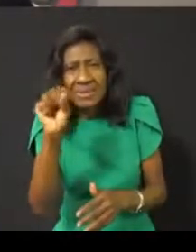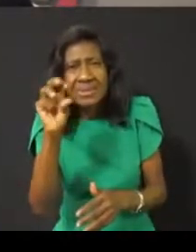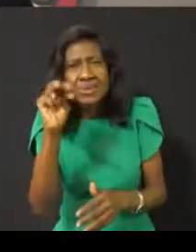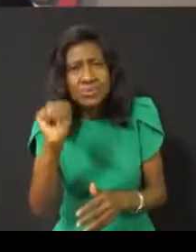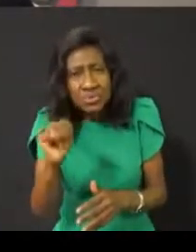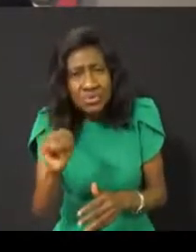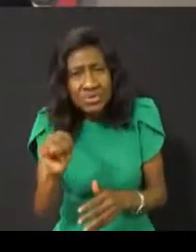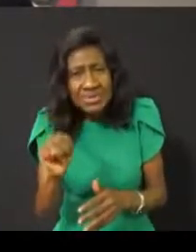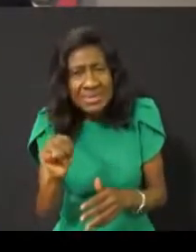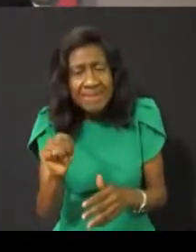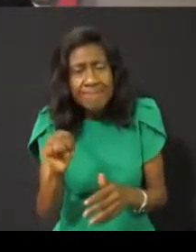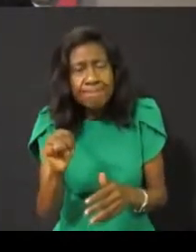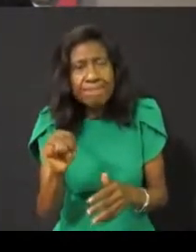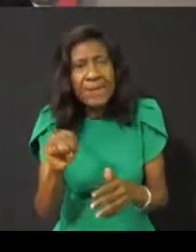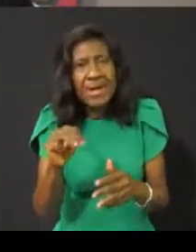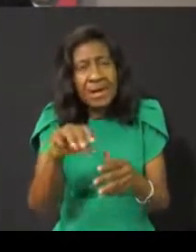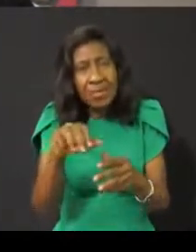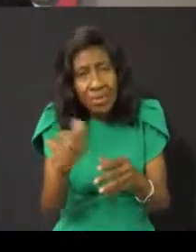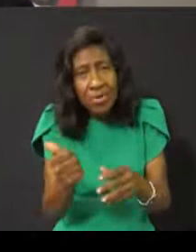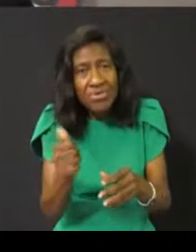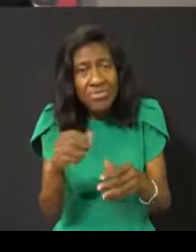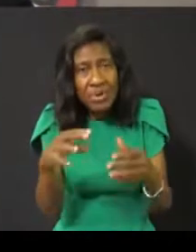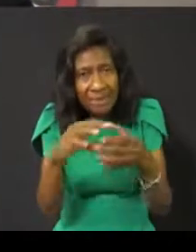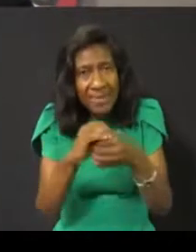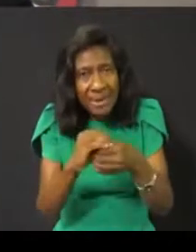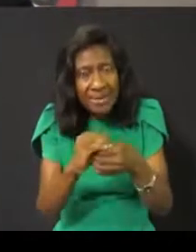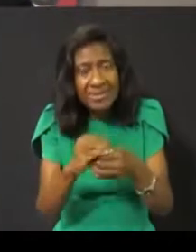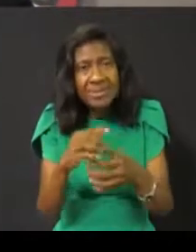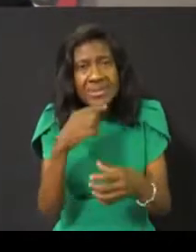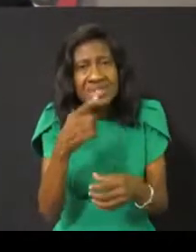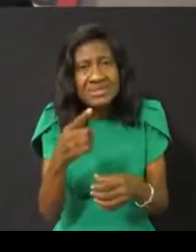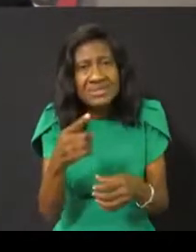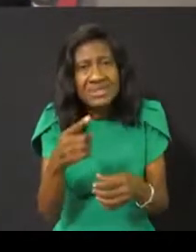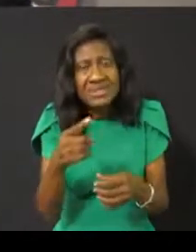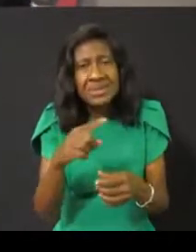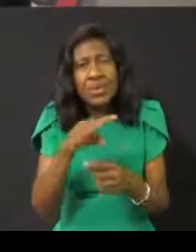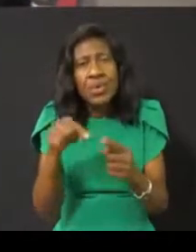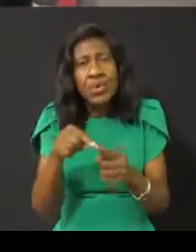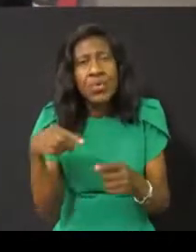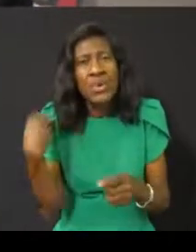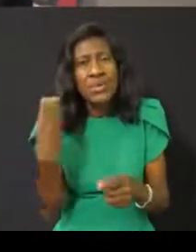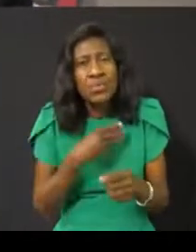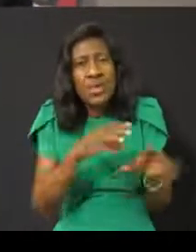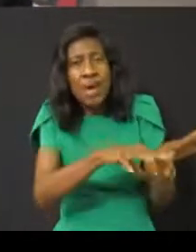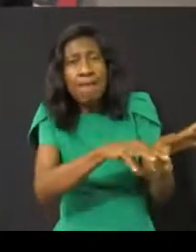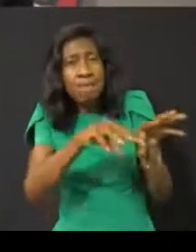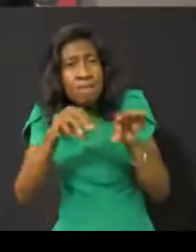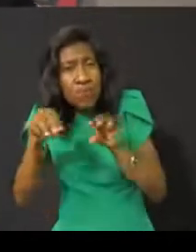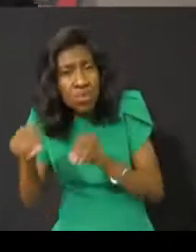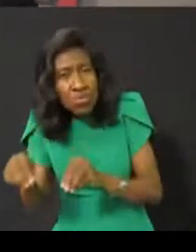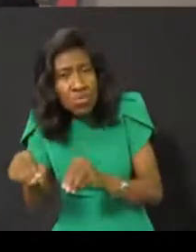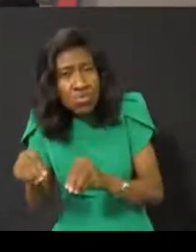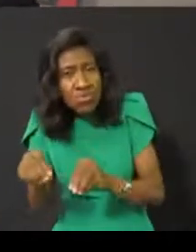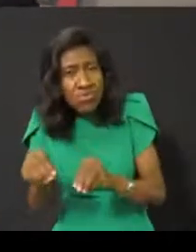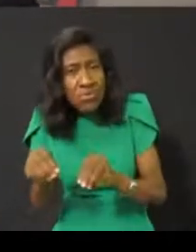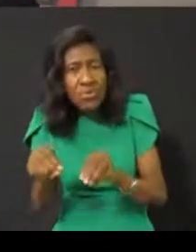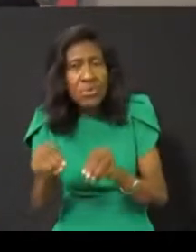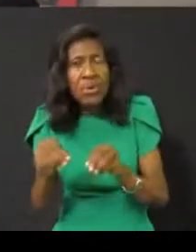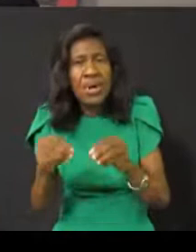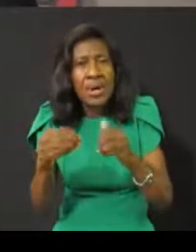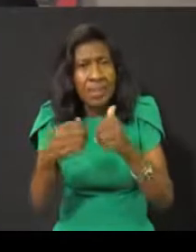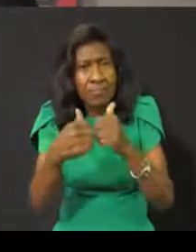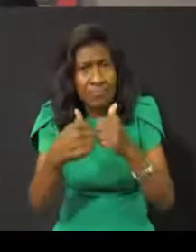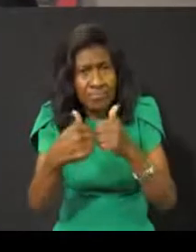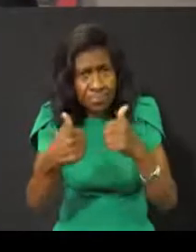very clear that the real economic turnaround will come with the removal of quarantine for vaccinated